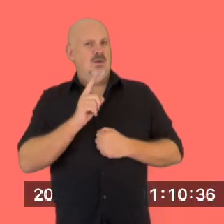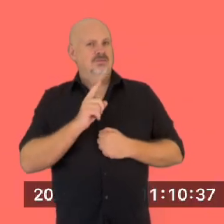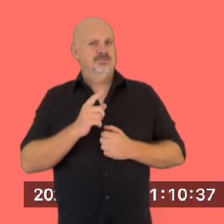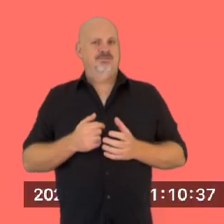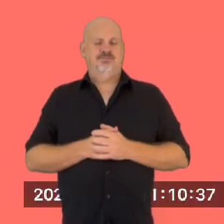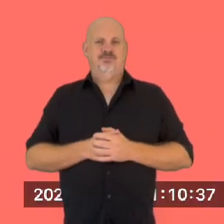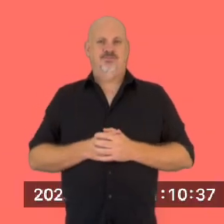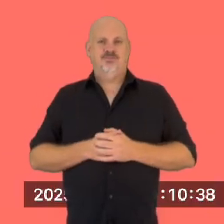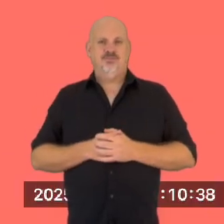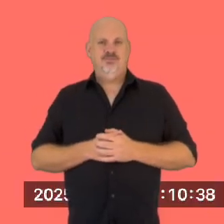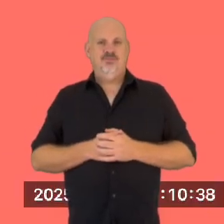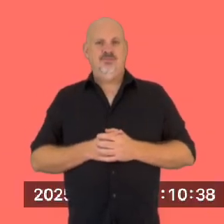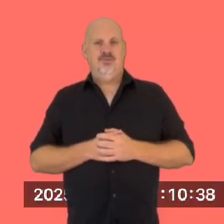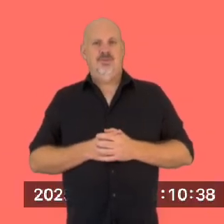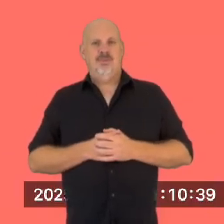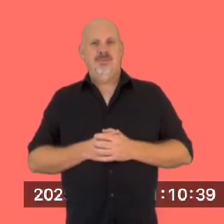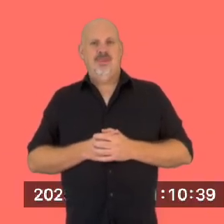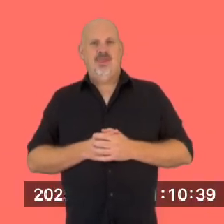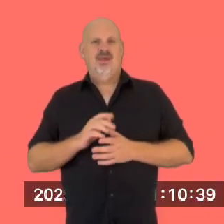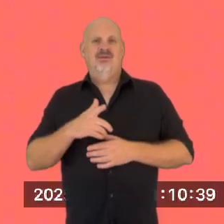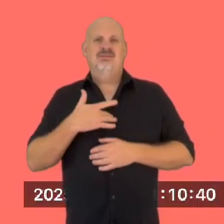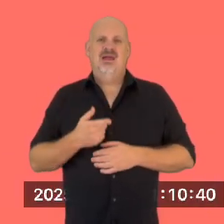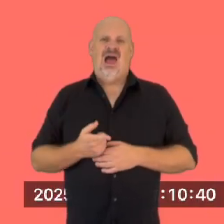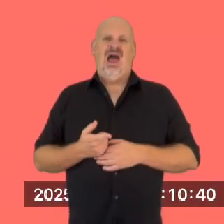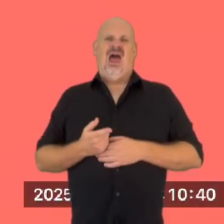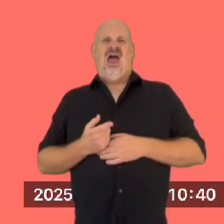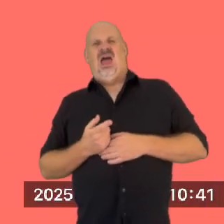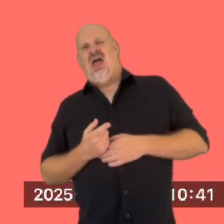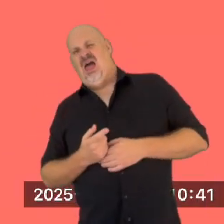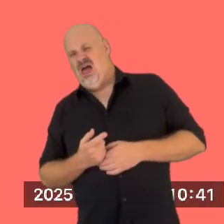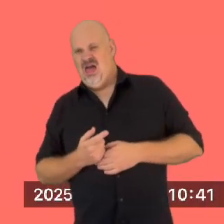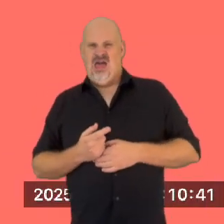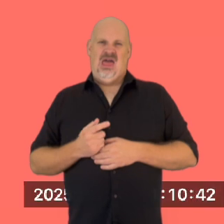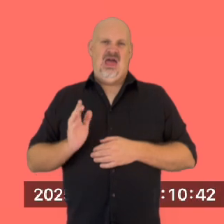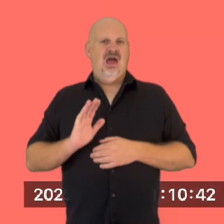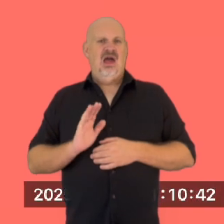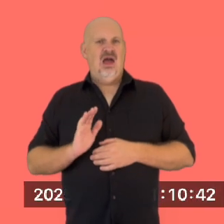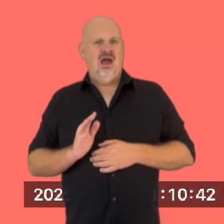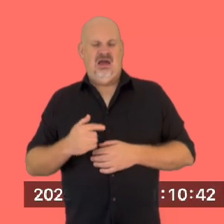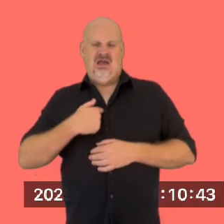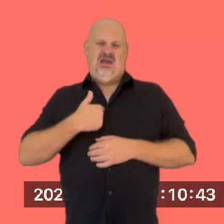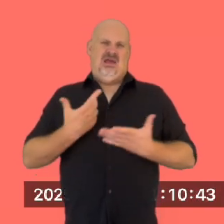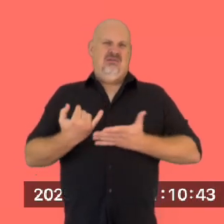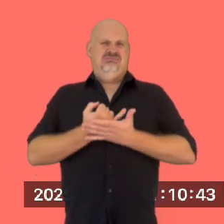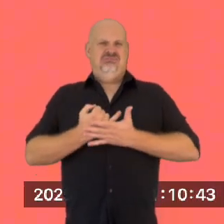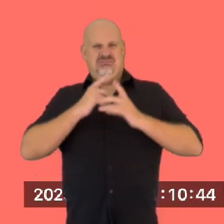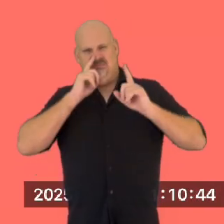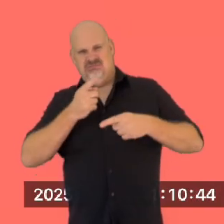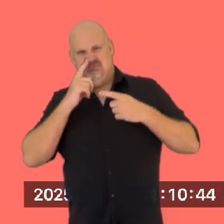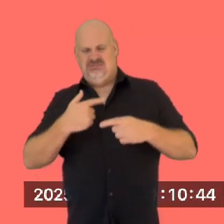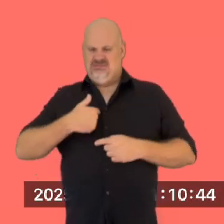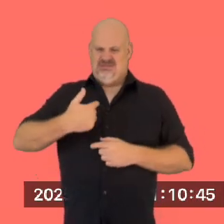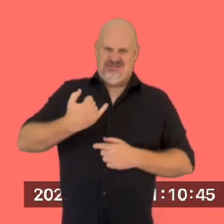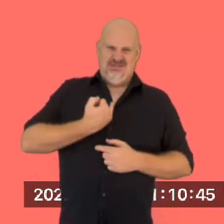what you're doing. And as I say, don't be put off if at all you're thinking, oh God, this is so good, I'm terrible